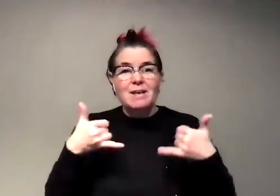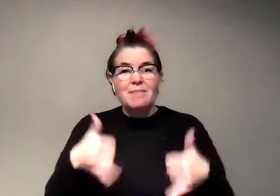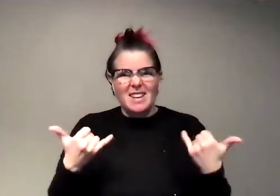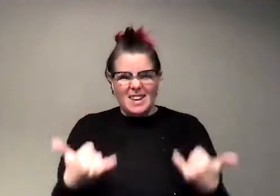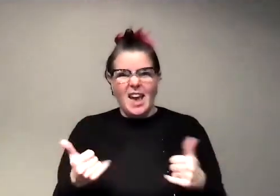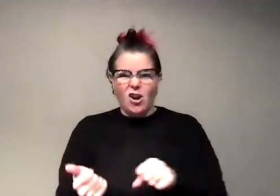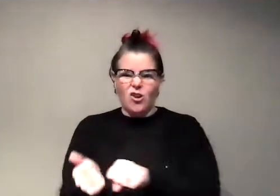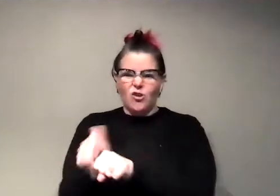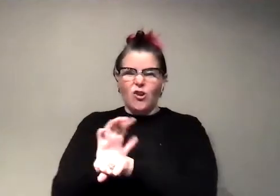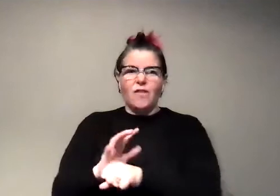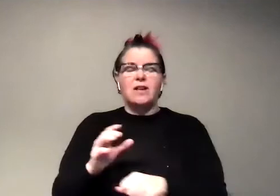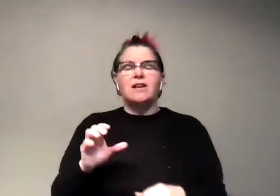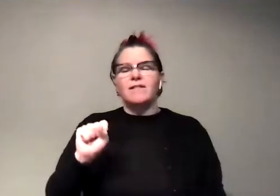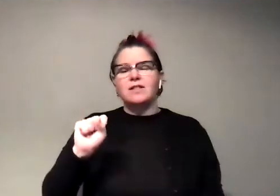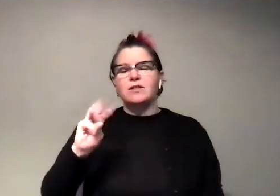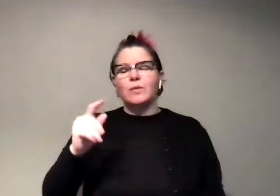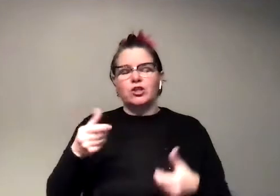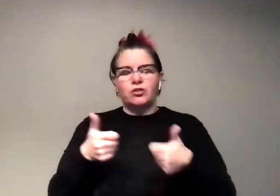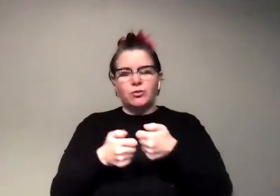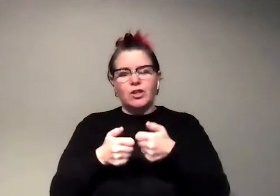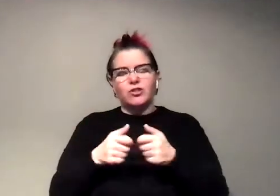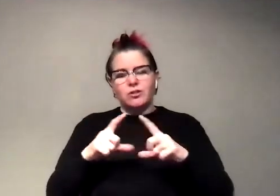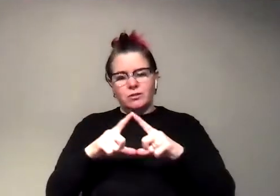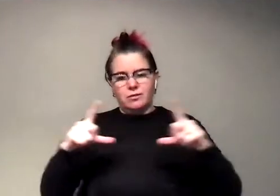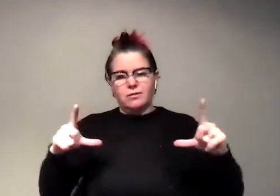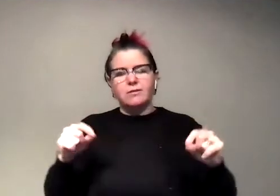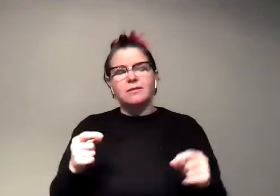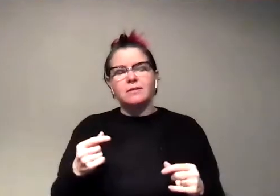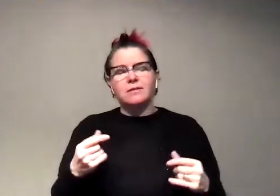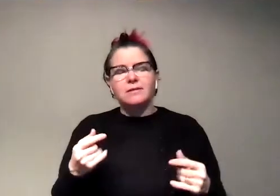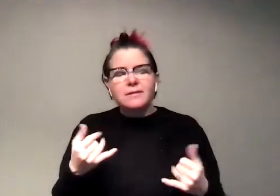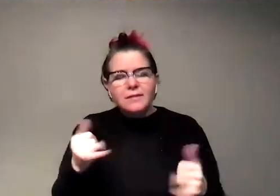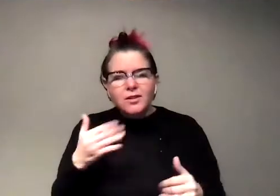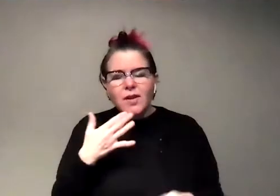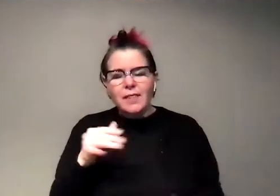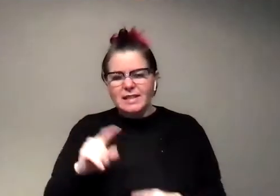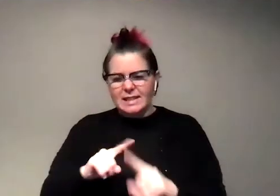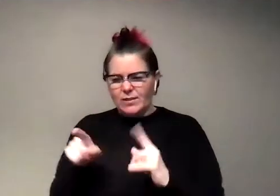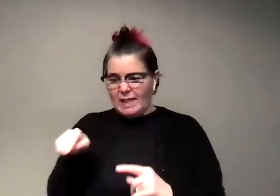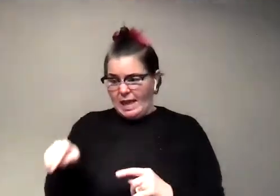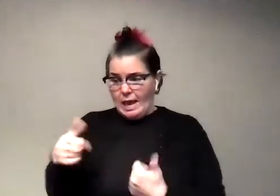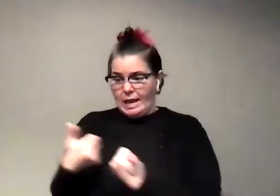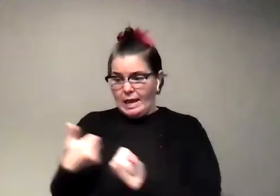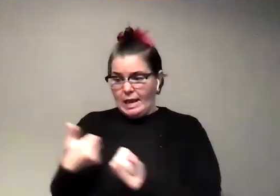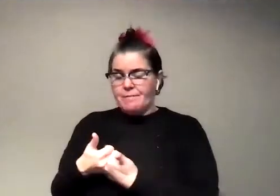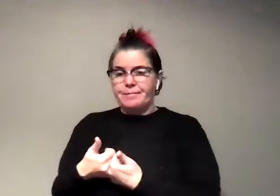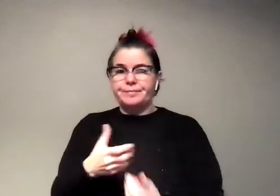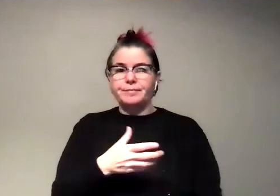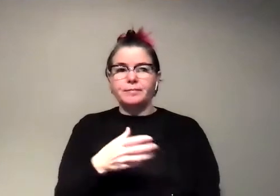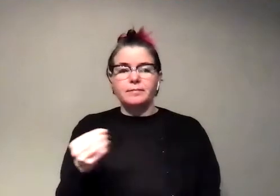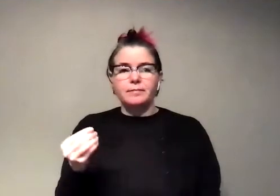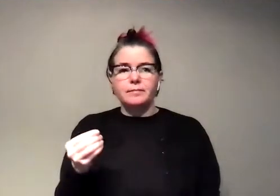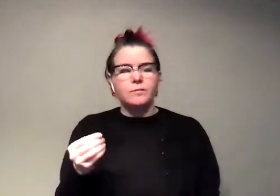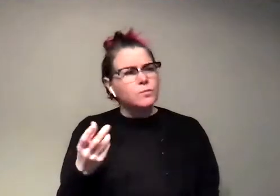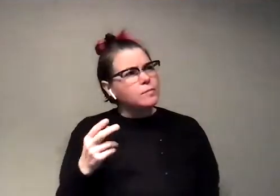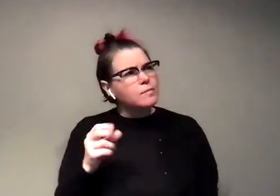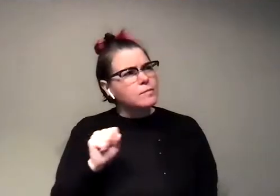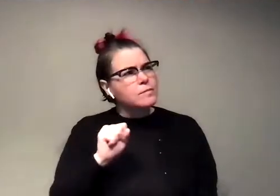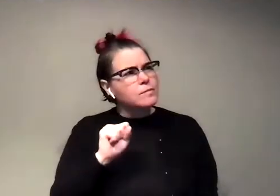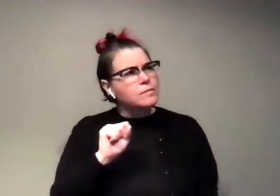on my Switch, because you're right, it totally holds up. Like the difference between that game and the Super Mario